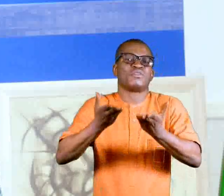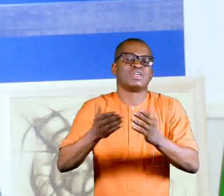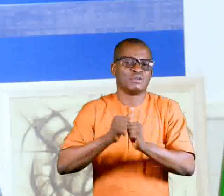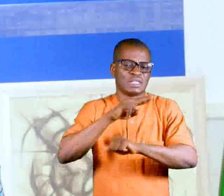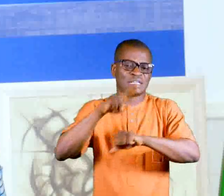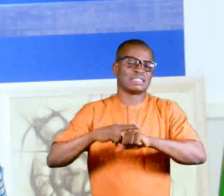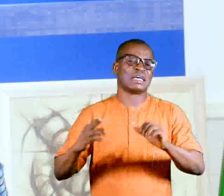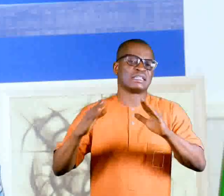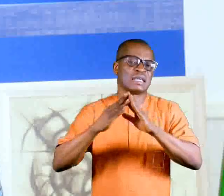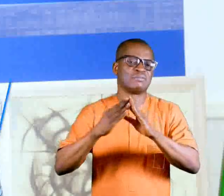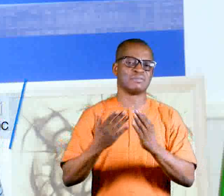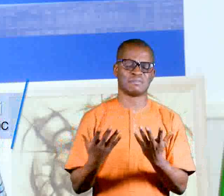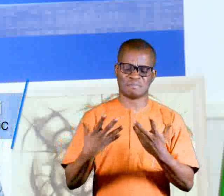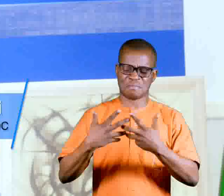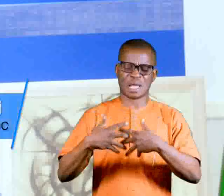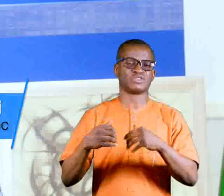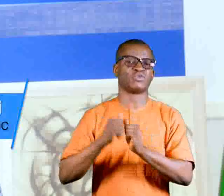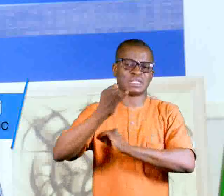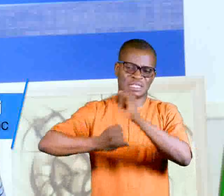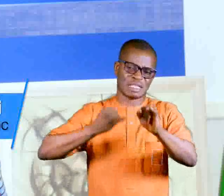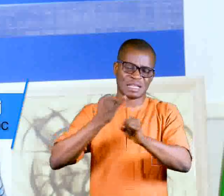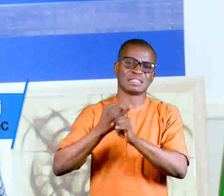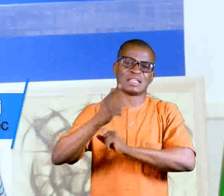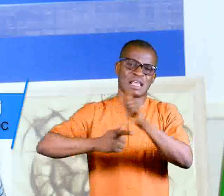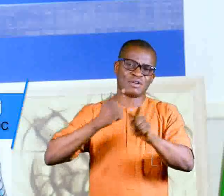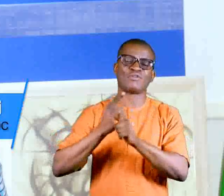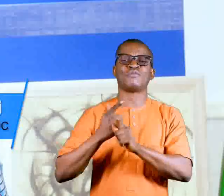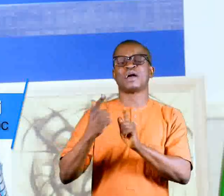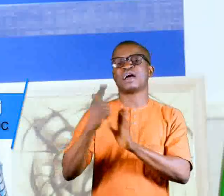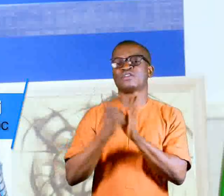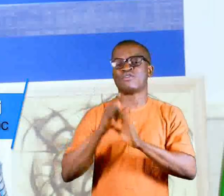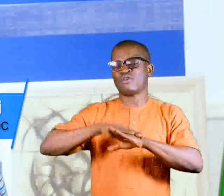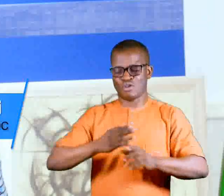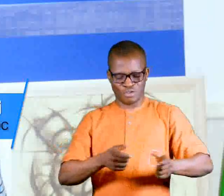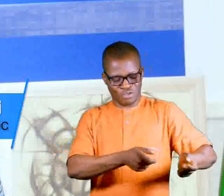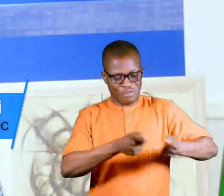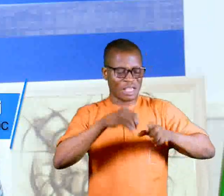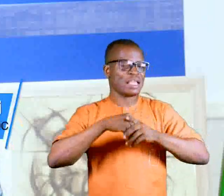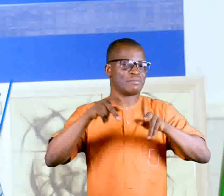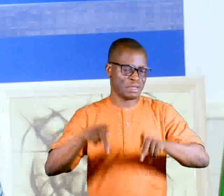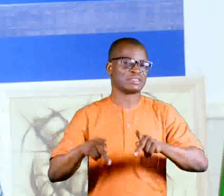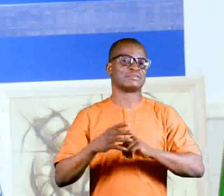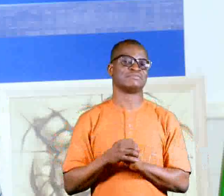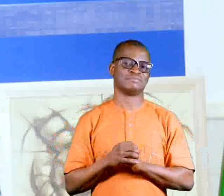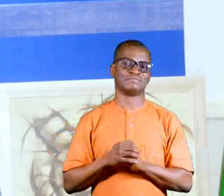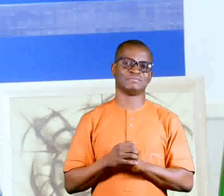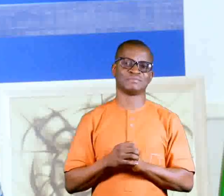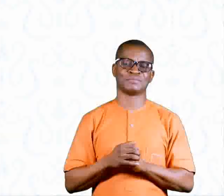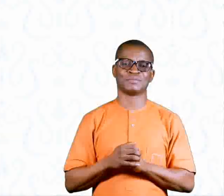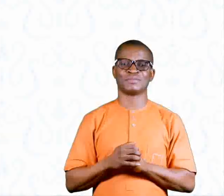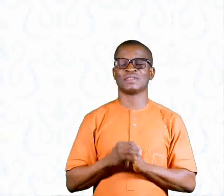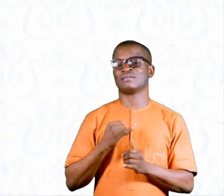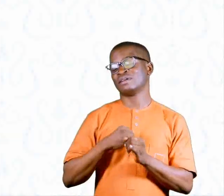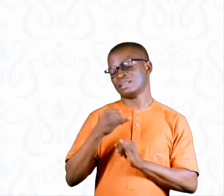Assembly meets with global model laws when it comes to the protocol on trafficking in persons for